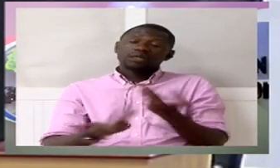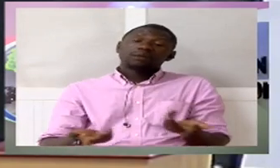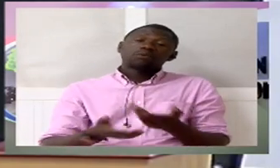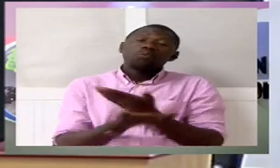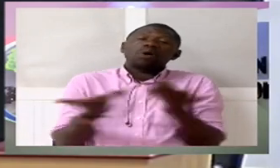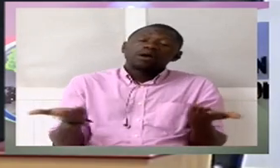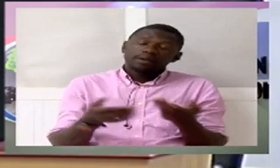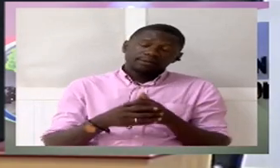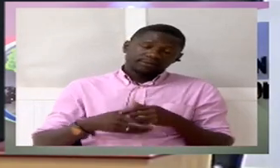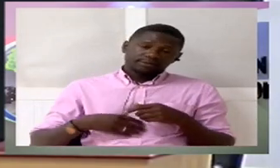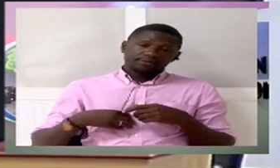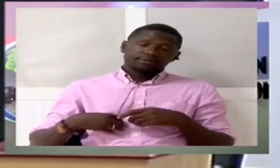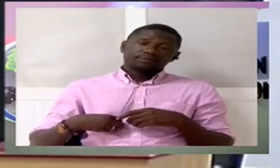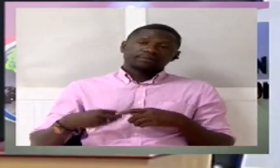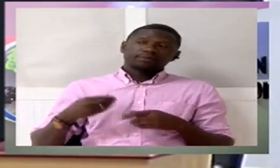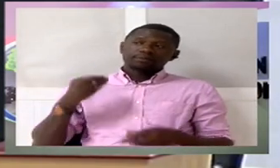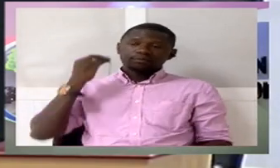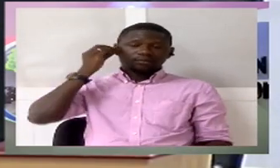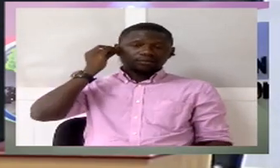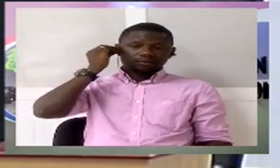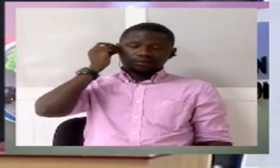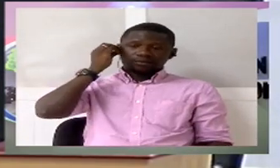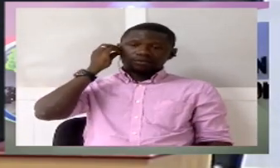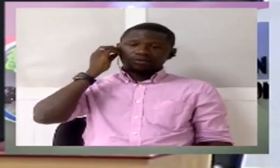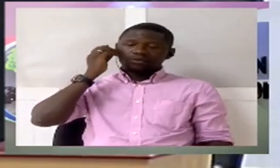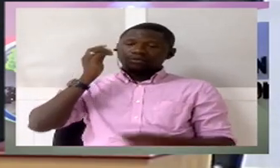out for Baba's sake? We